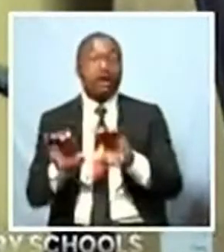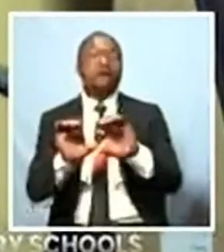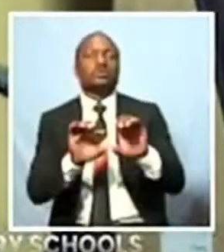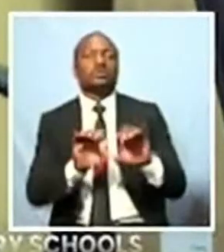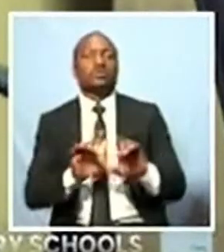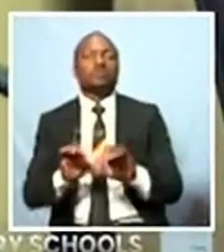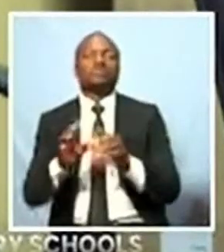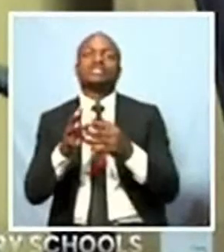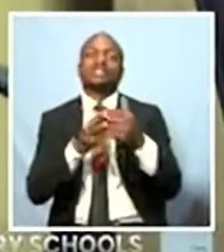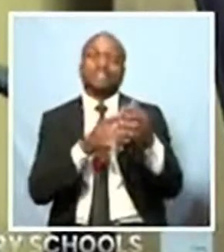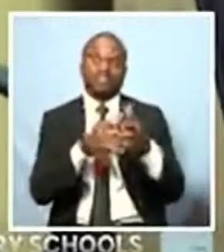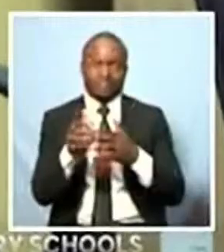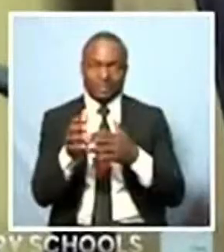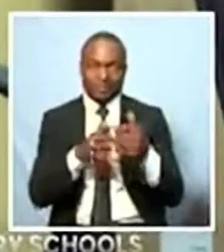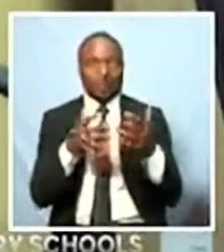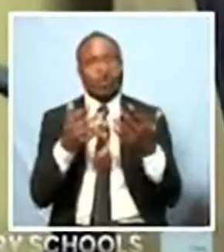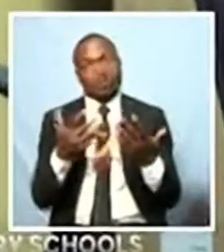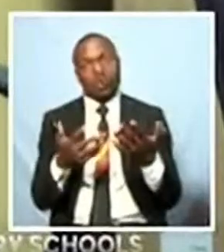basic